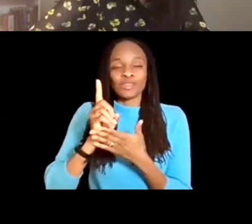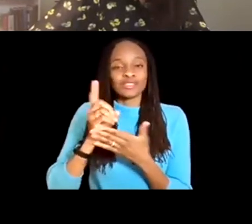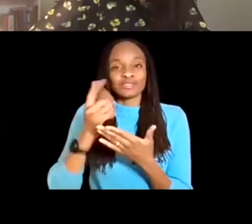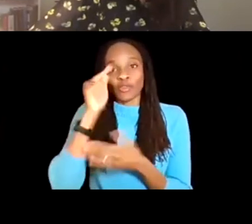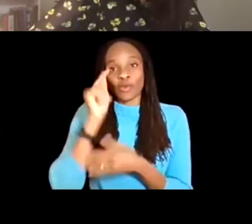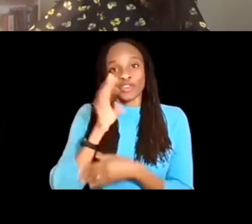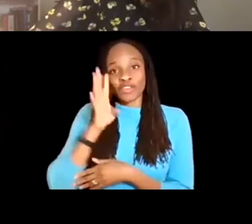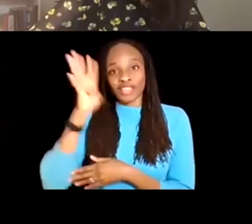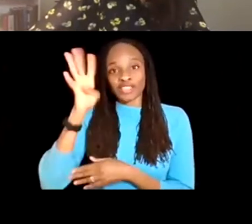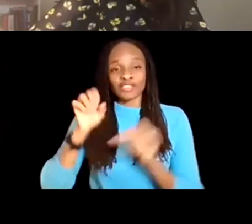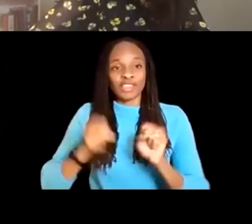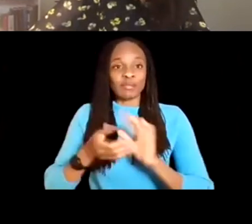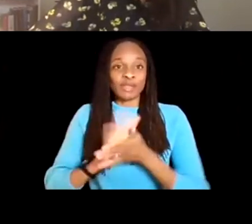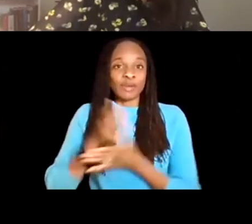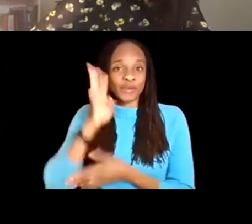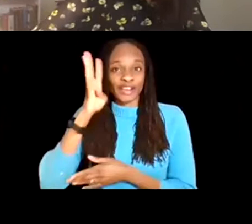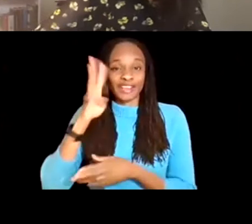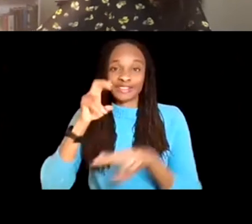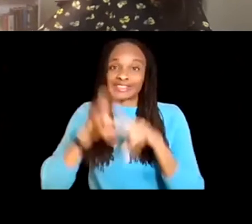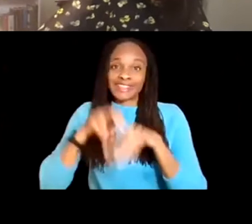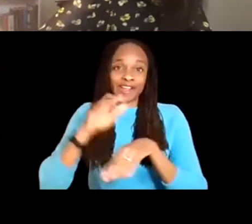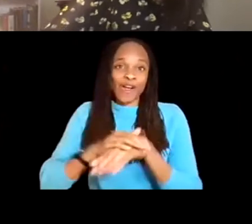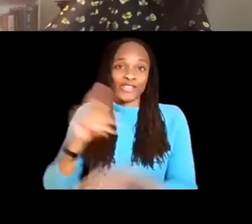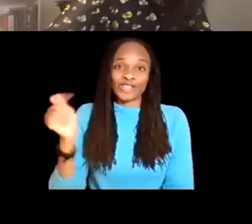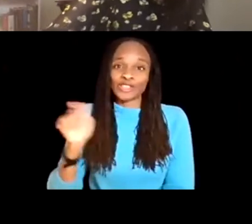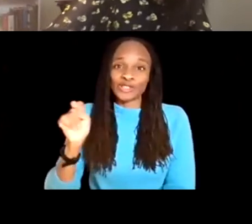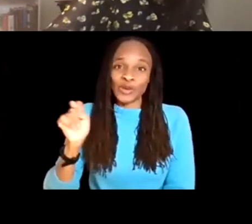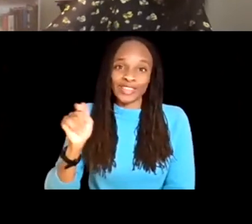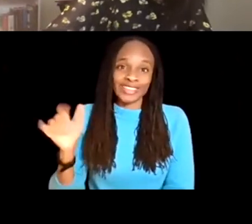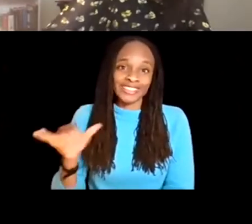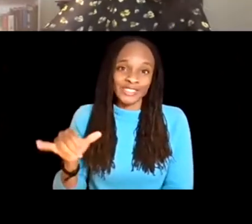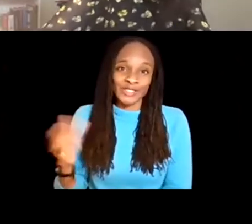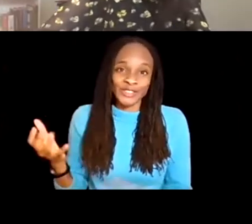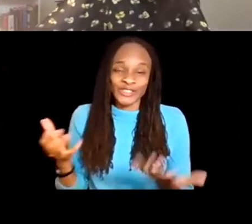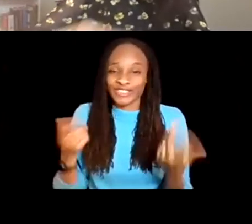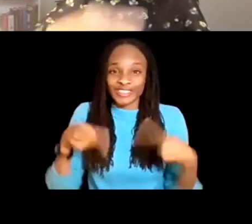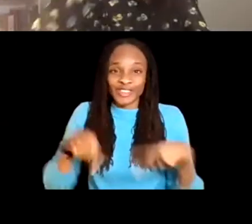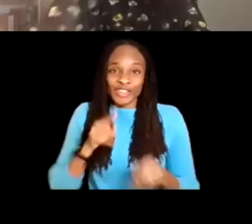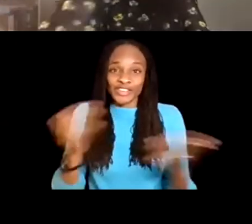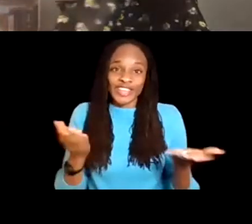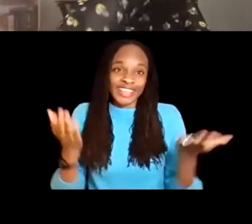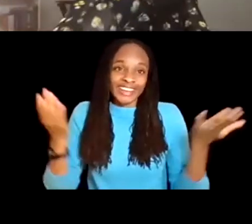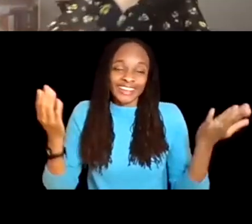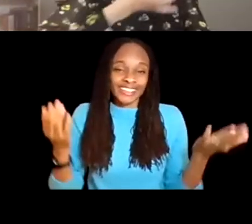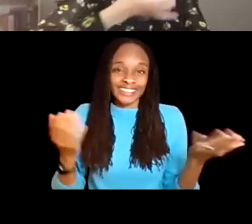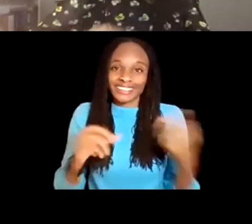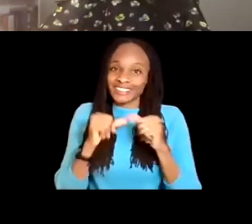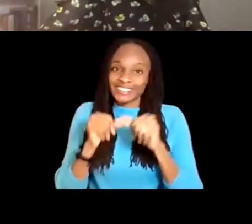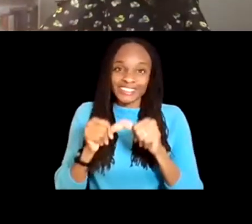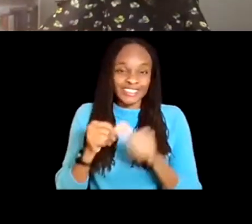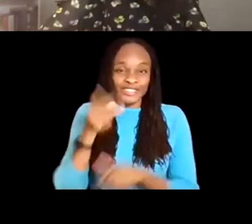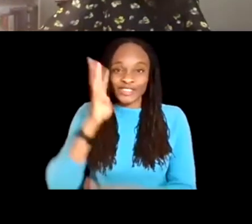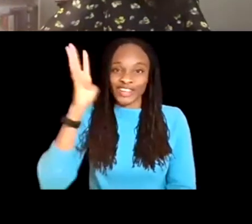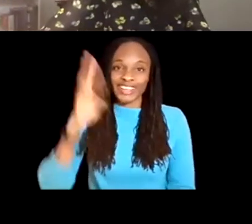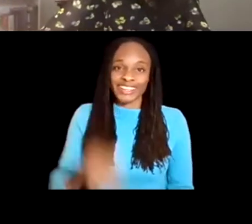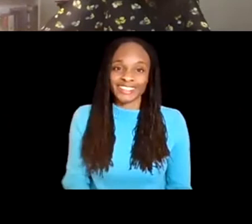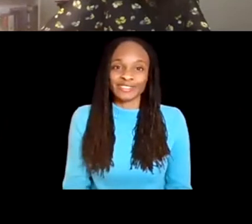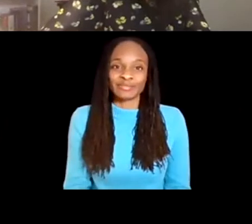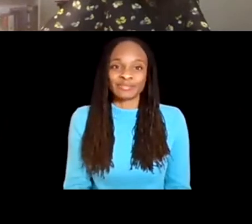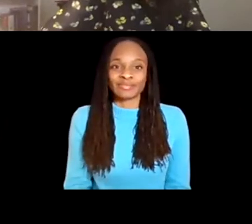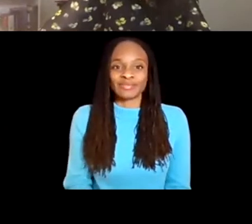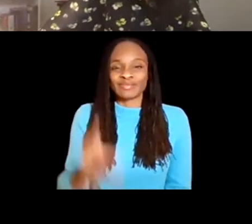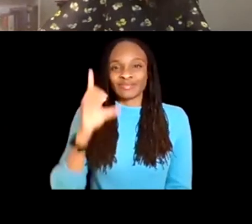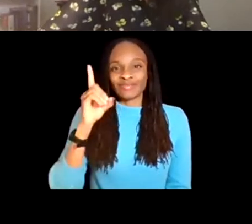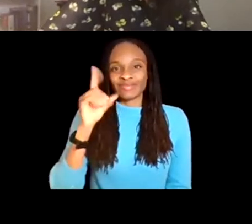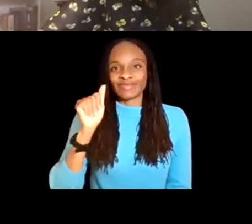can be creative sitting in the toilet too. So we can just while you're here, let's just, you know, keep creating. Now I feel like I'm